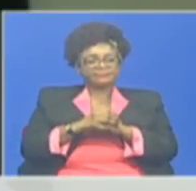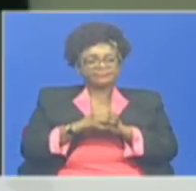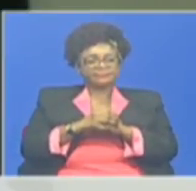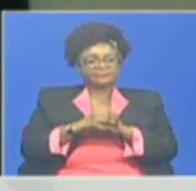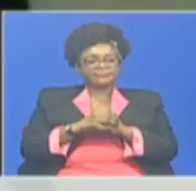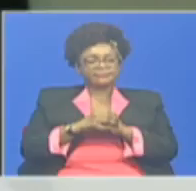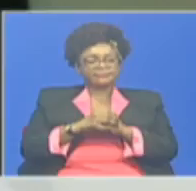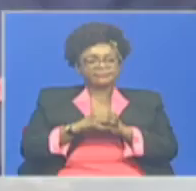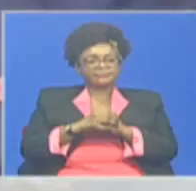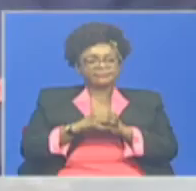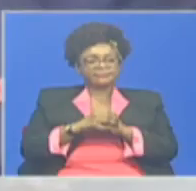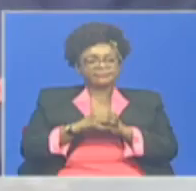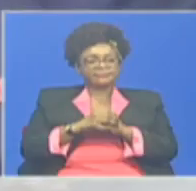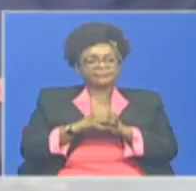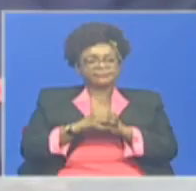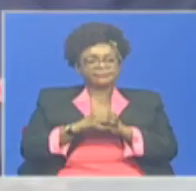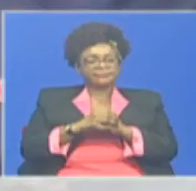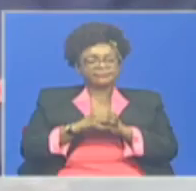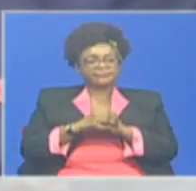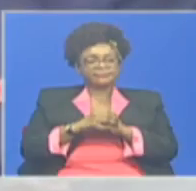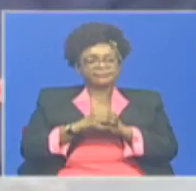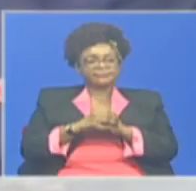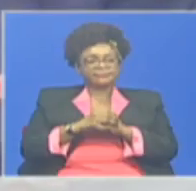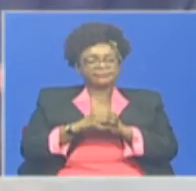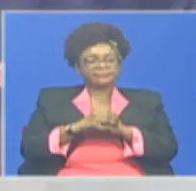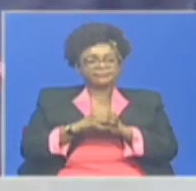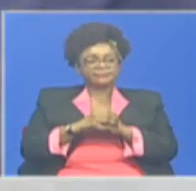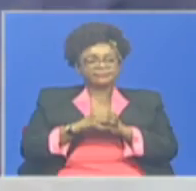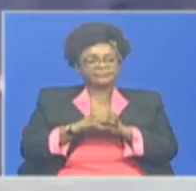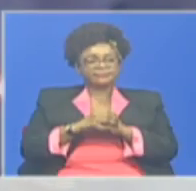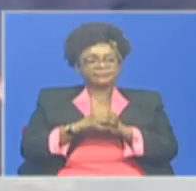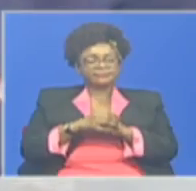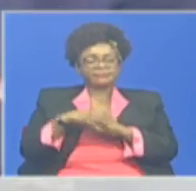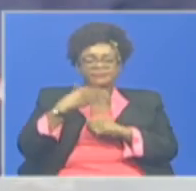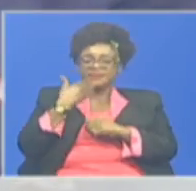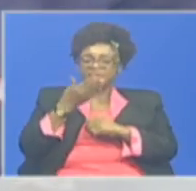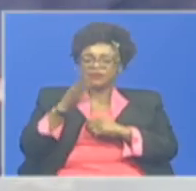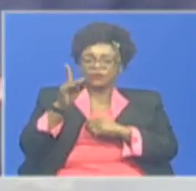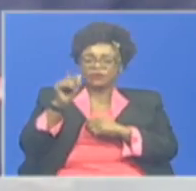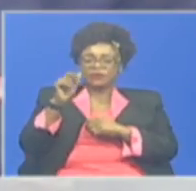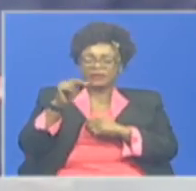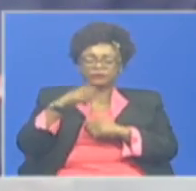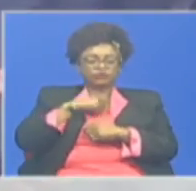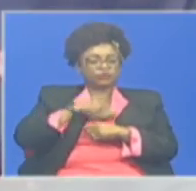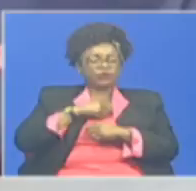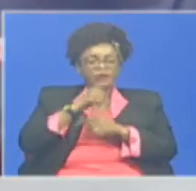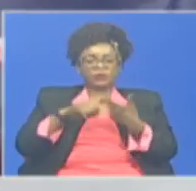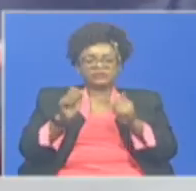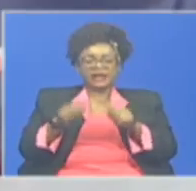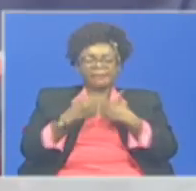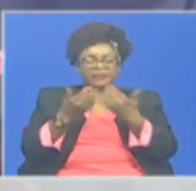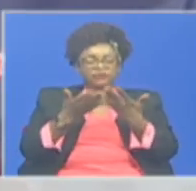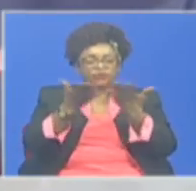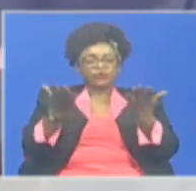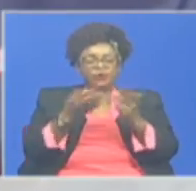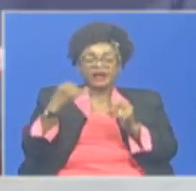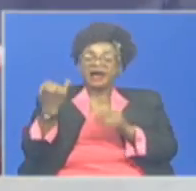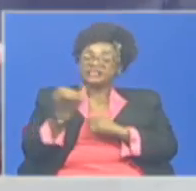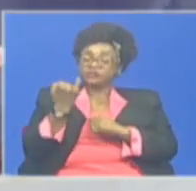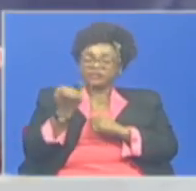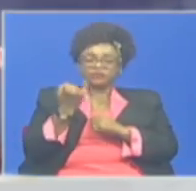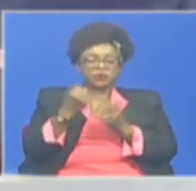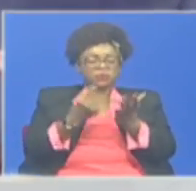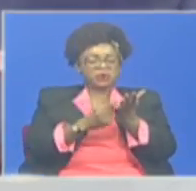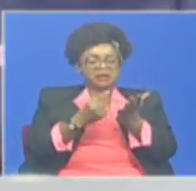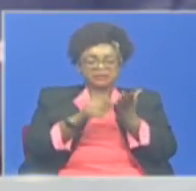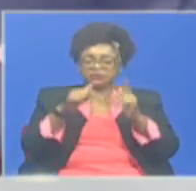All right, thank you so much, Dan. And of course, very sorry for what was happening to you in isolation. In Uganda